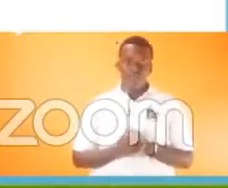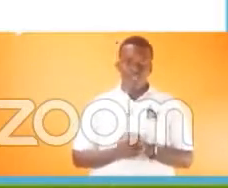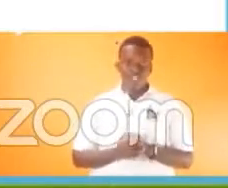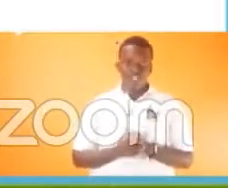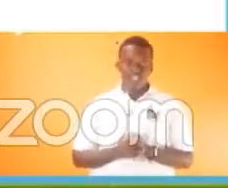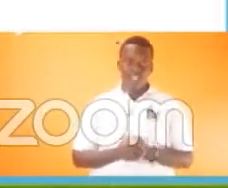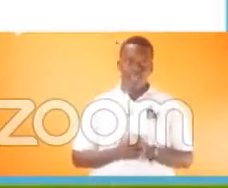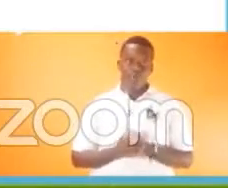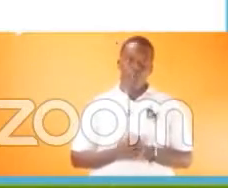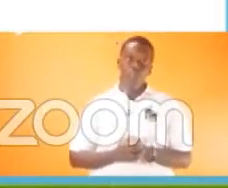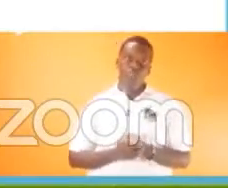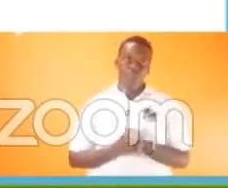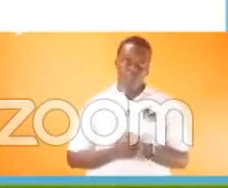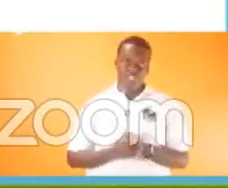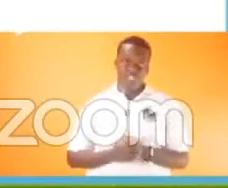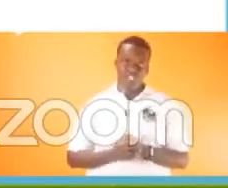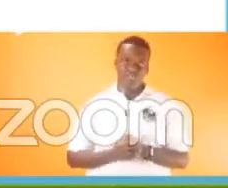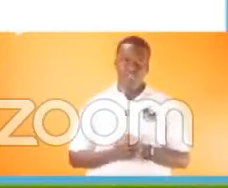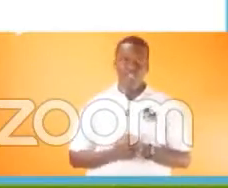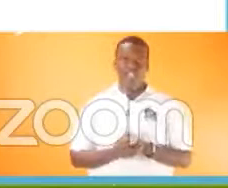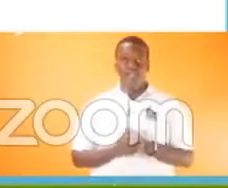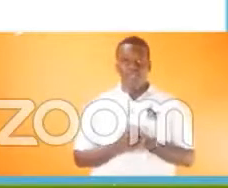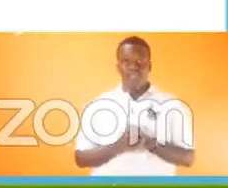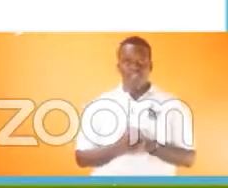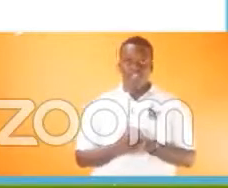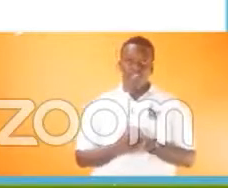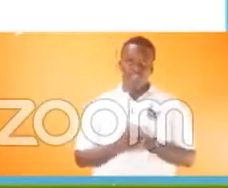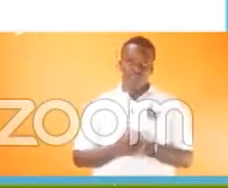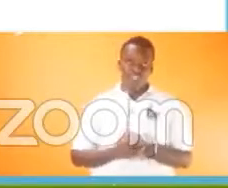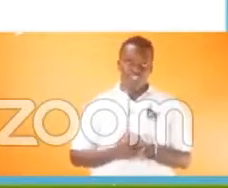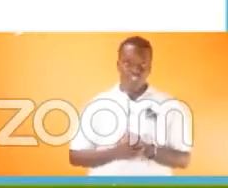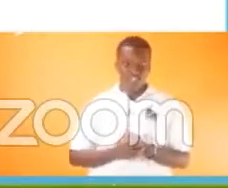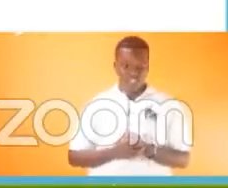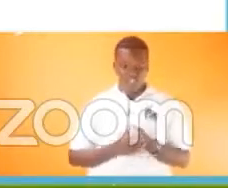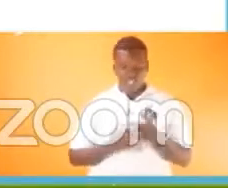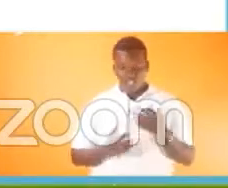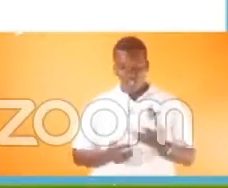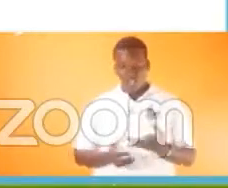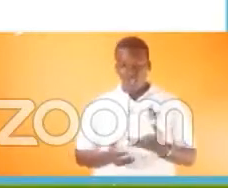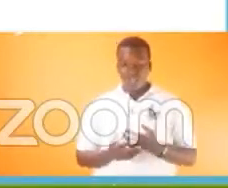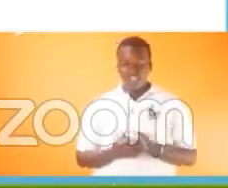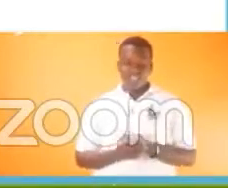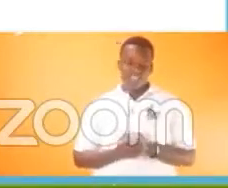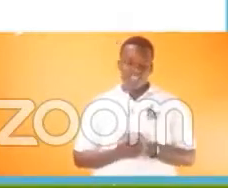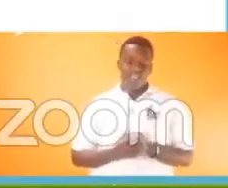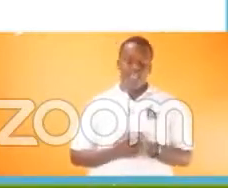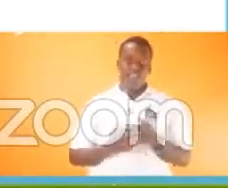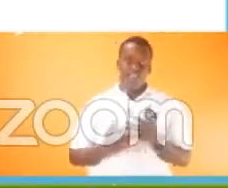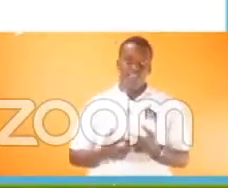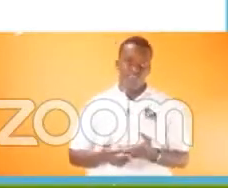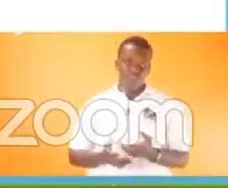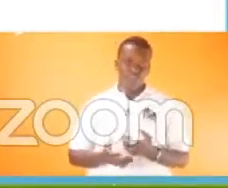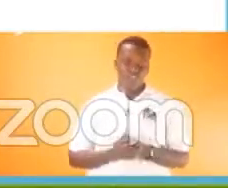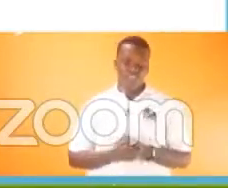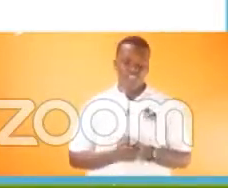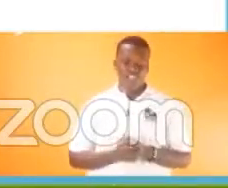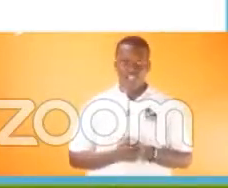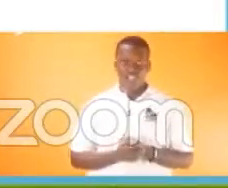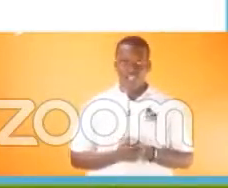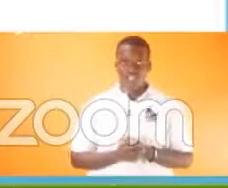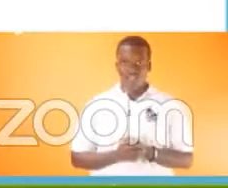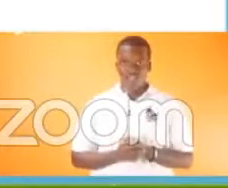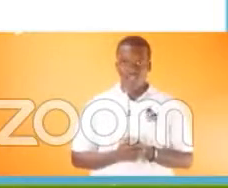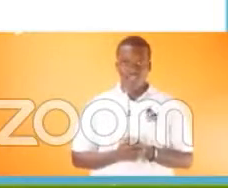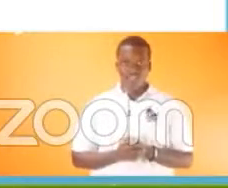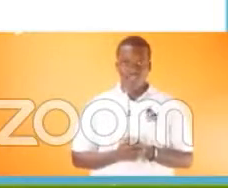we aim to use in setting up a workshop and buying machinery, paying salaries and wages, doing marketing, and doing research